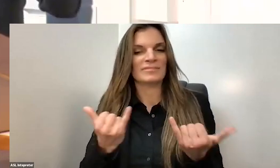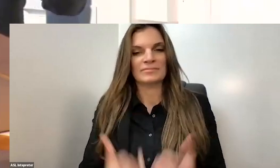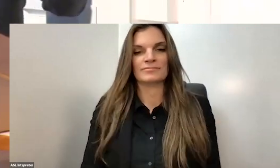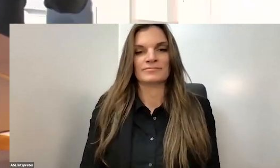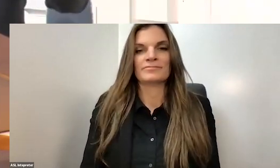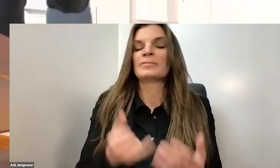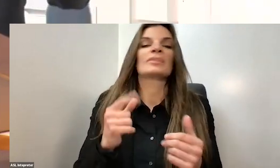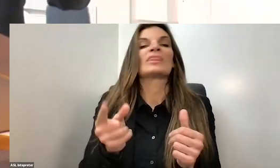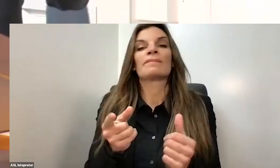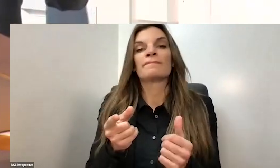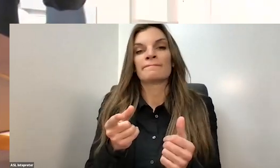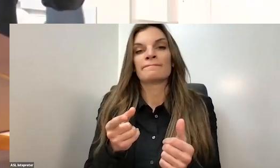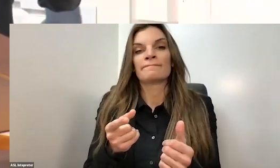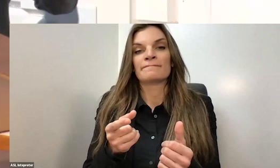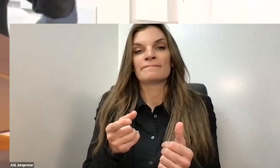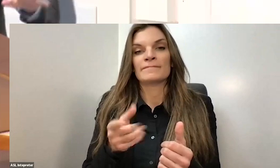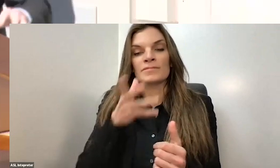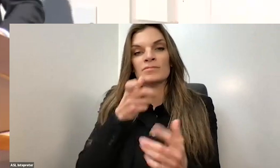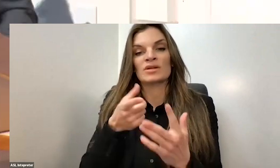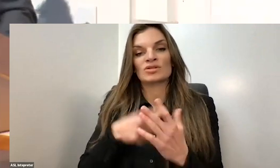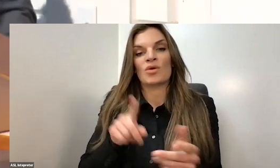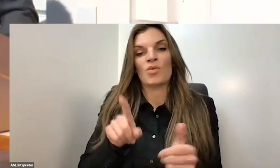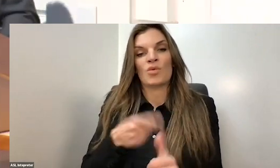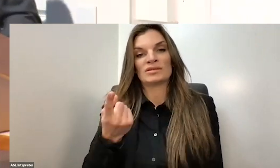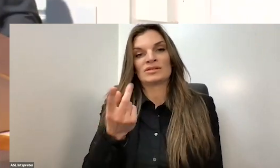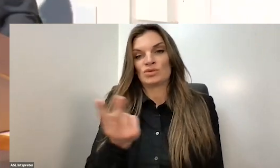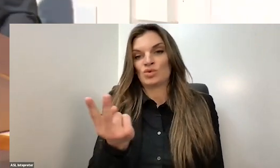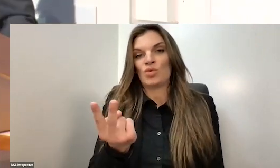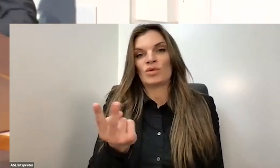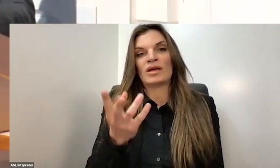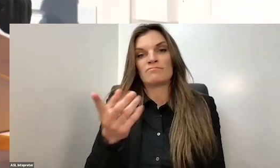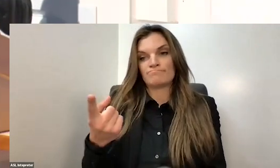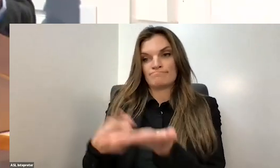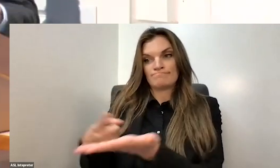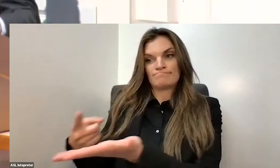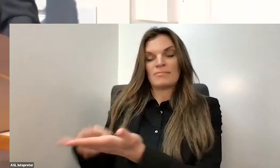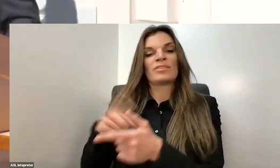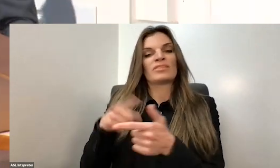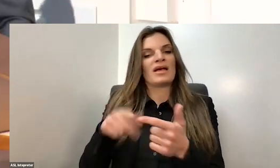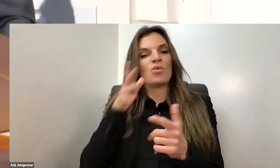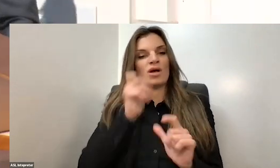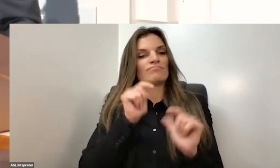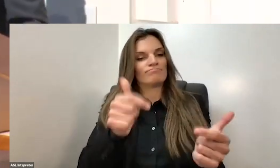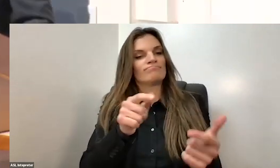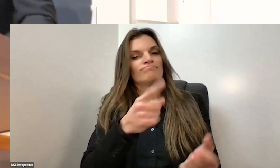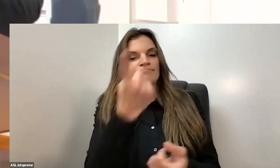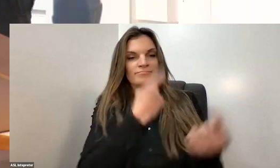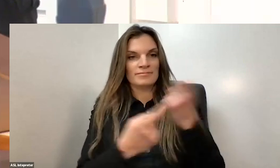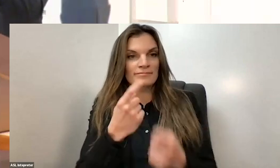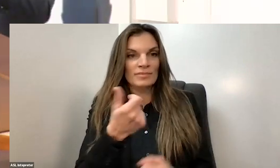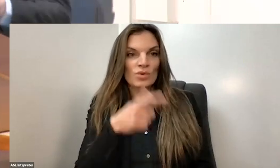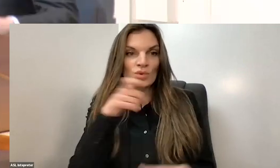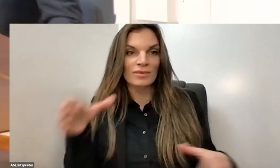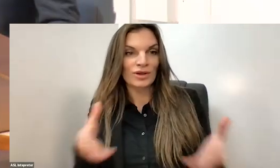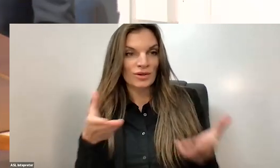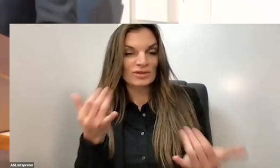We're going to get started on this. Once Jennison and Kyle conclude their discussion, we're going to open the floor to questions. For those of you here in the